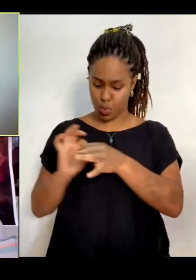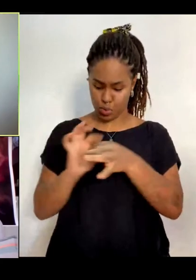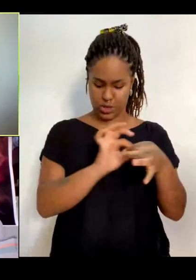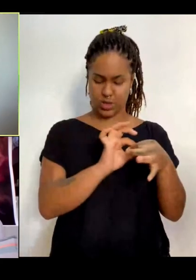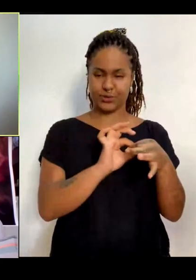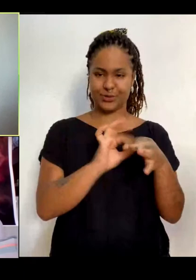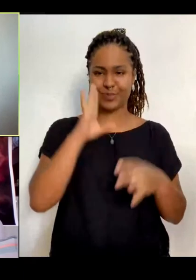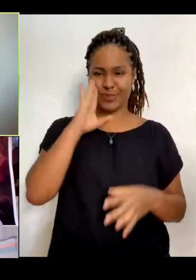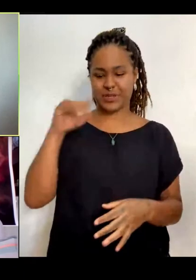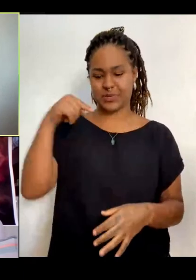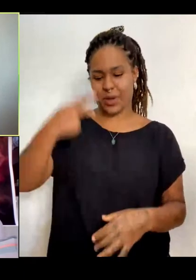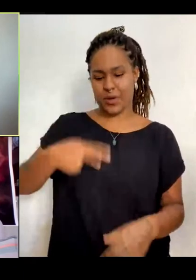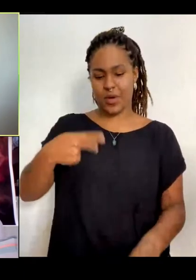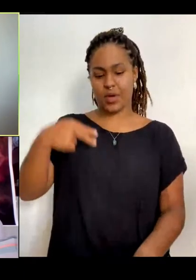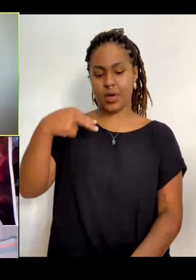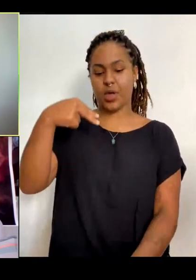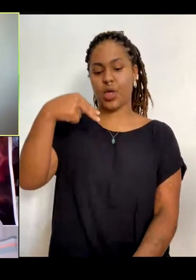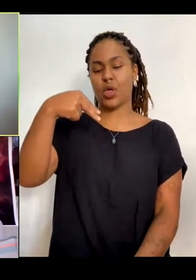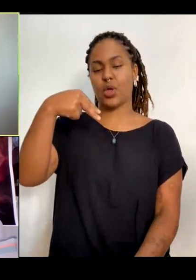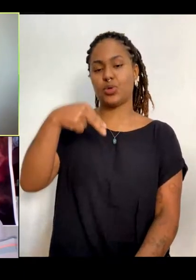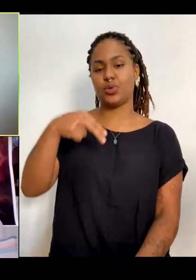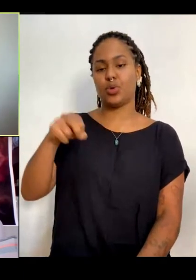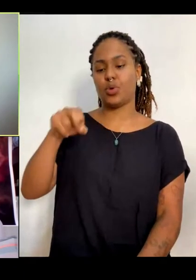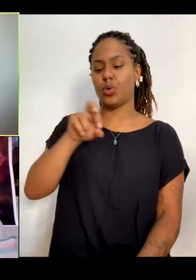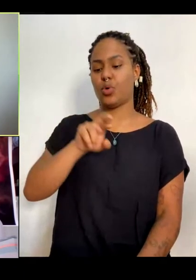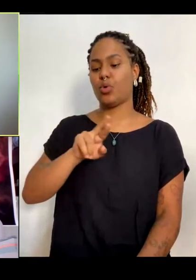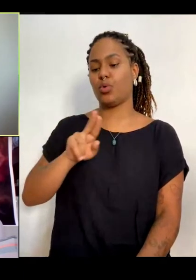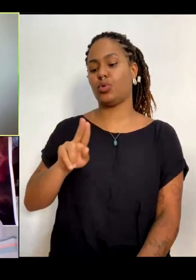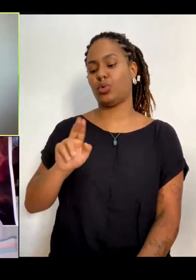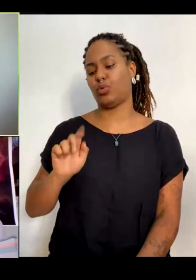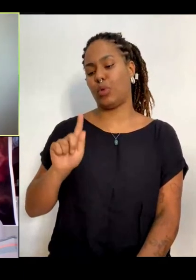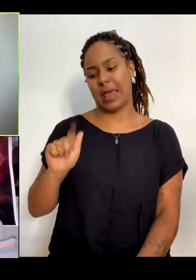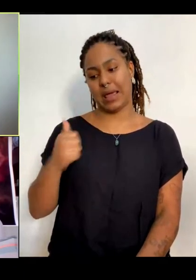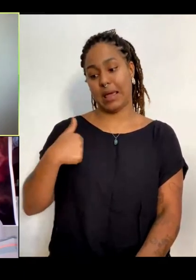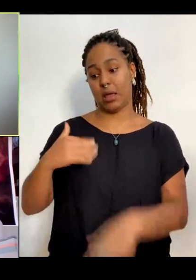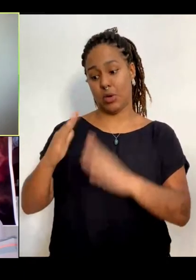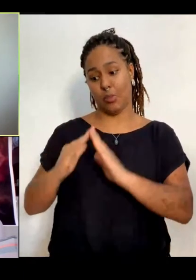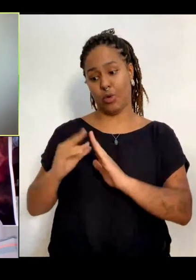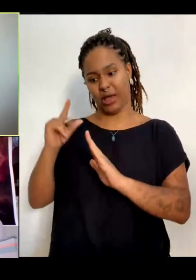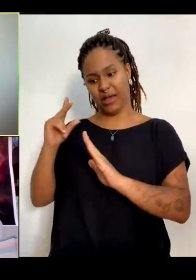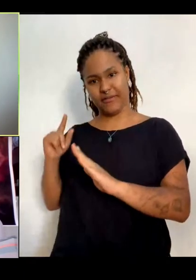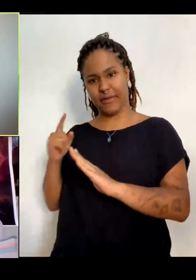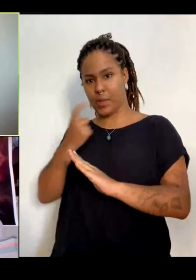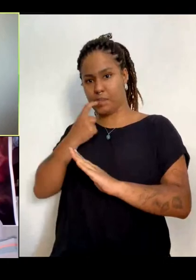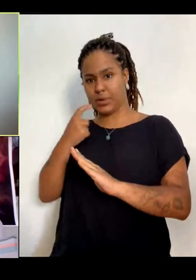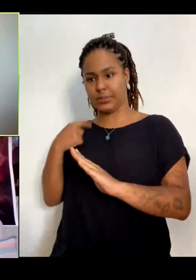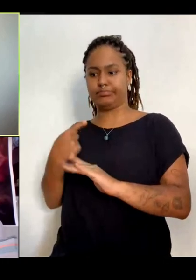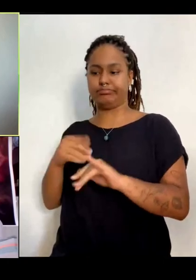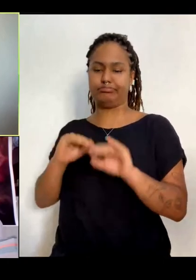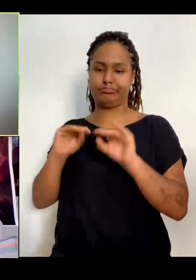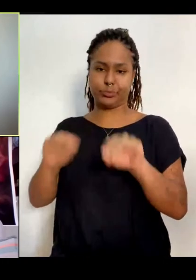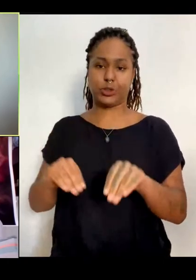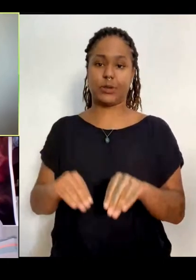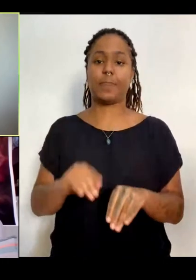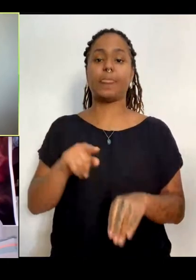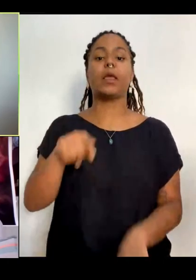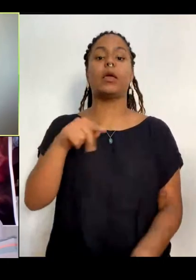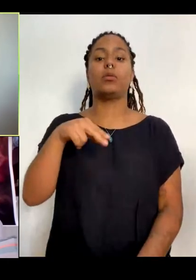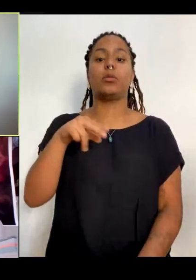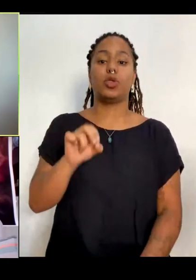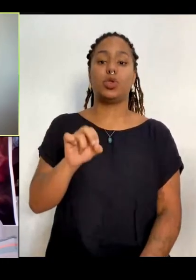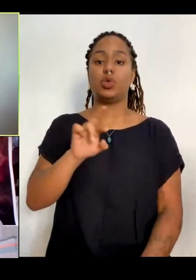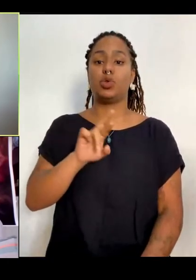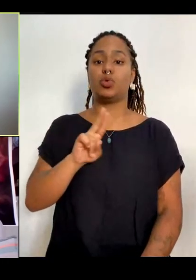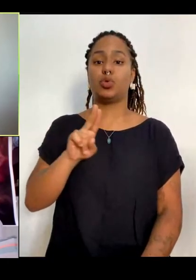recently where um you know it's one of the wealthiest country in the world right now um it is a country